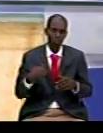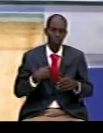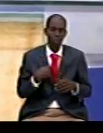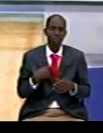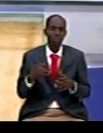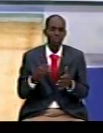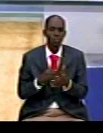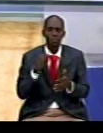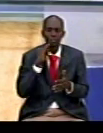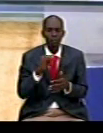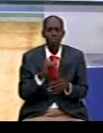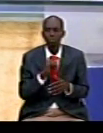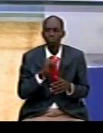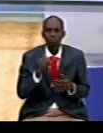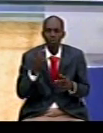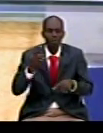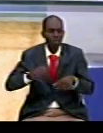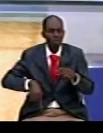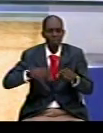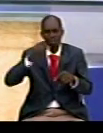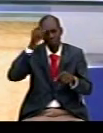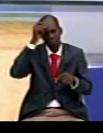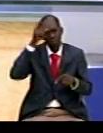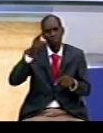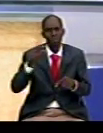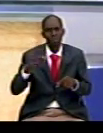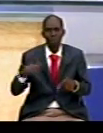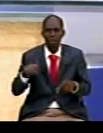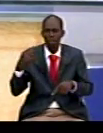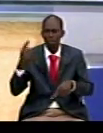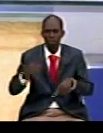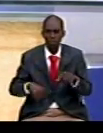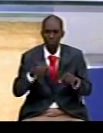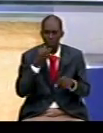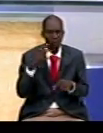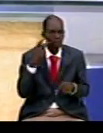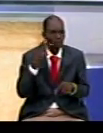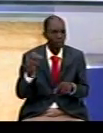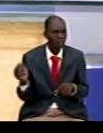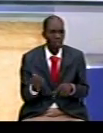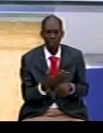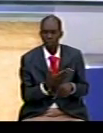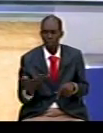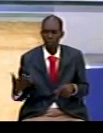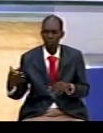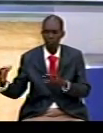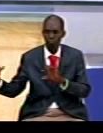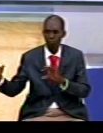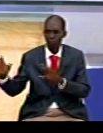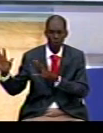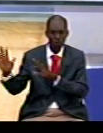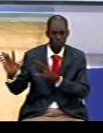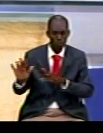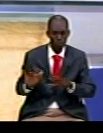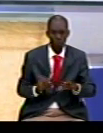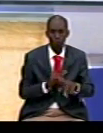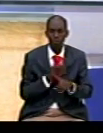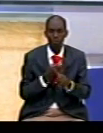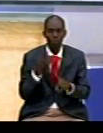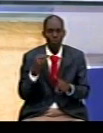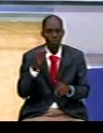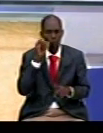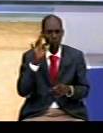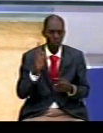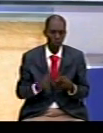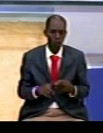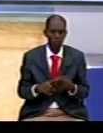incomprehensible. Incomprehensible. I couldn't see any electricity flowing from the garment to the woman. I couldn't see